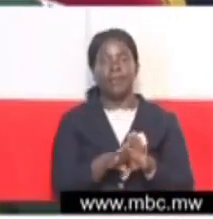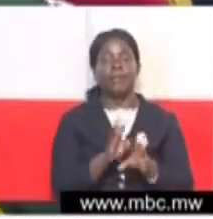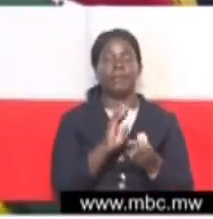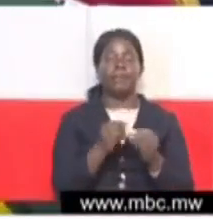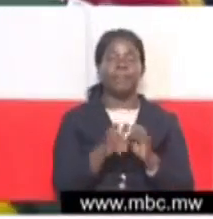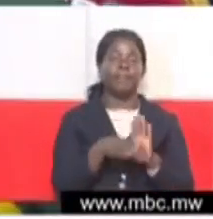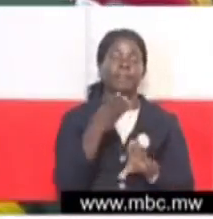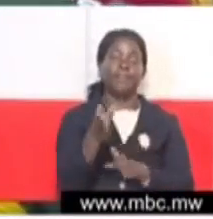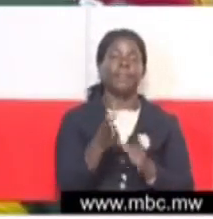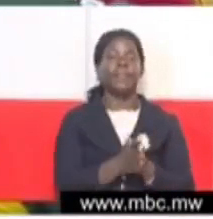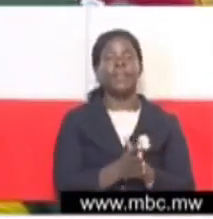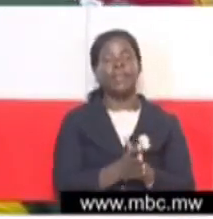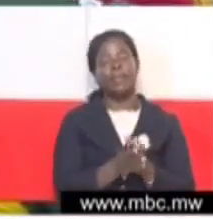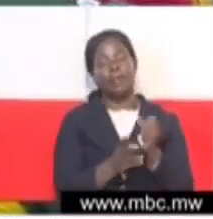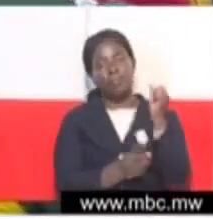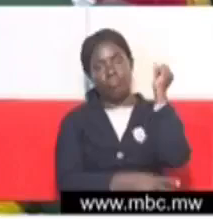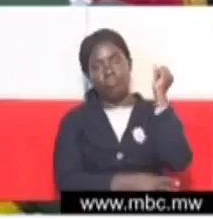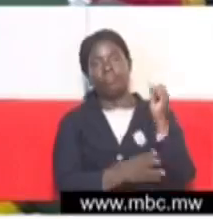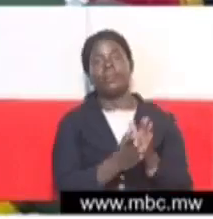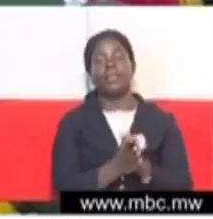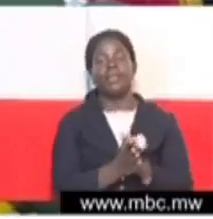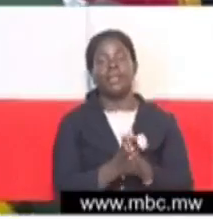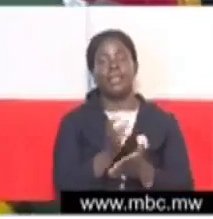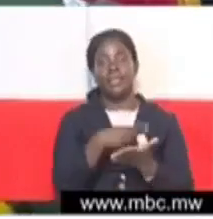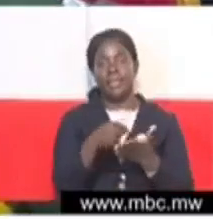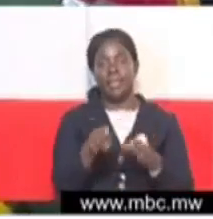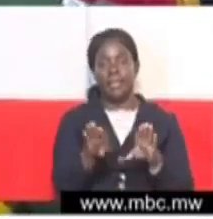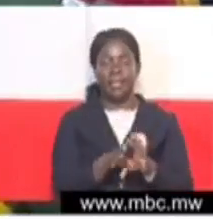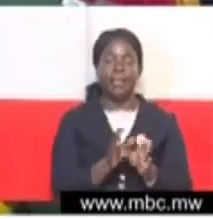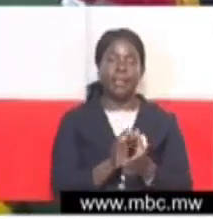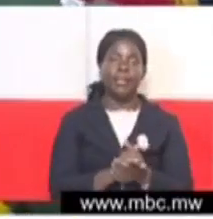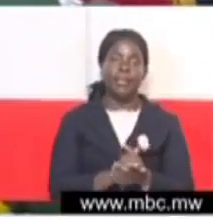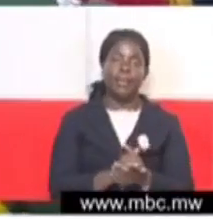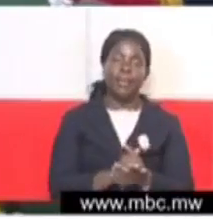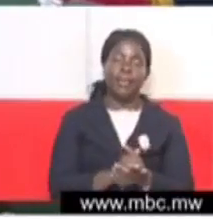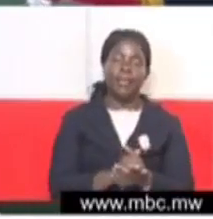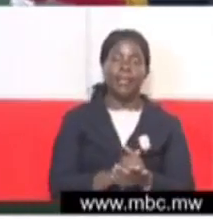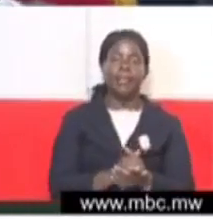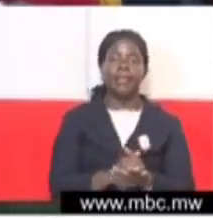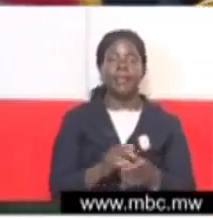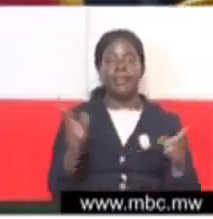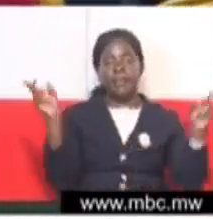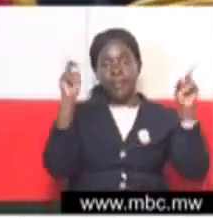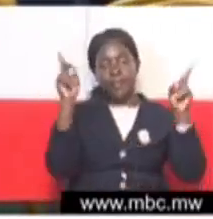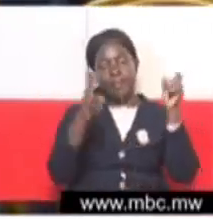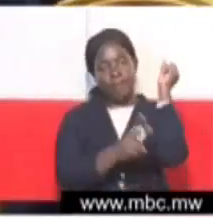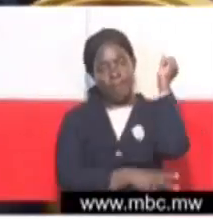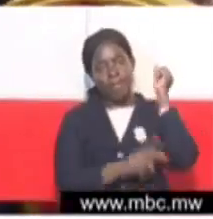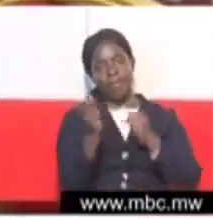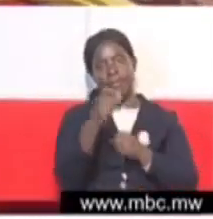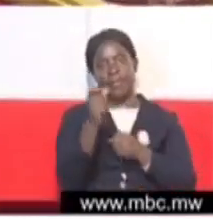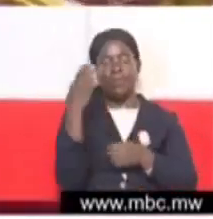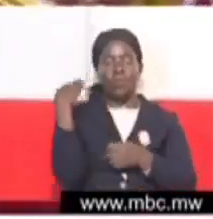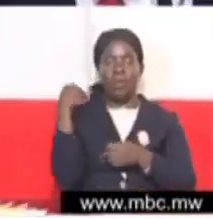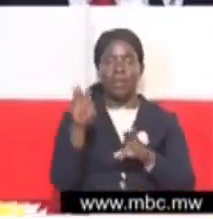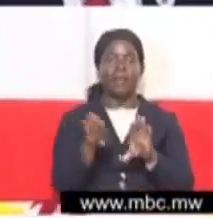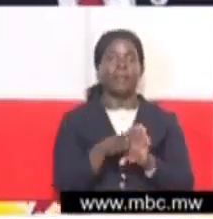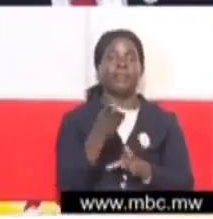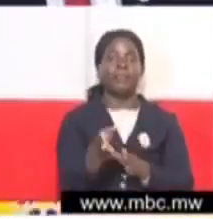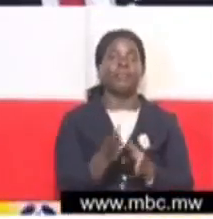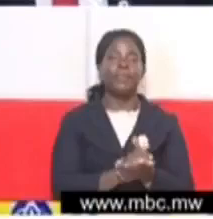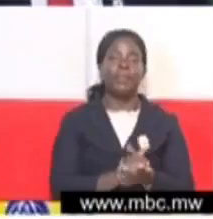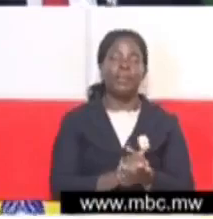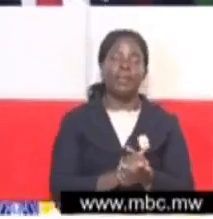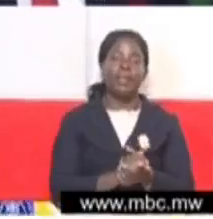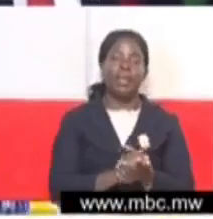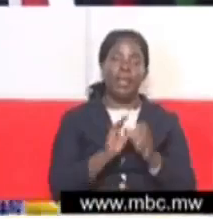is the second deputy organizing secretary. Former Democratic Progressive Party DPP vice president for Central Region, Oladi Musa, has